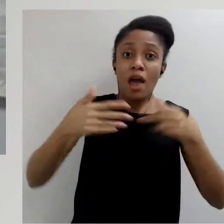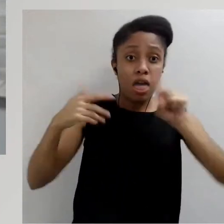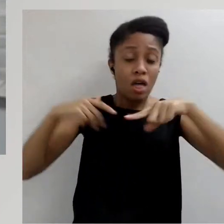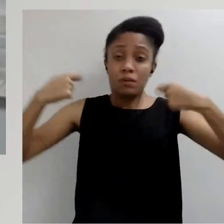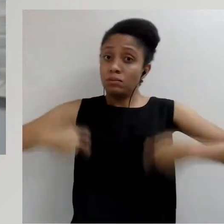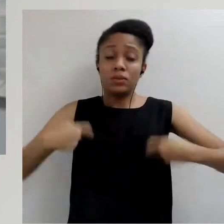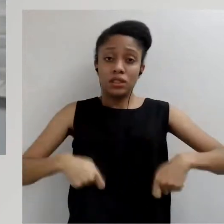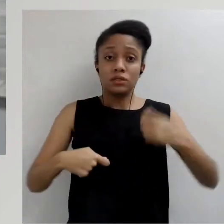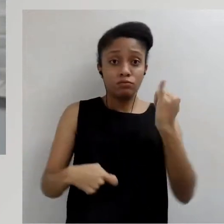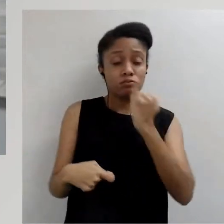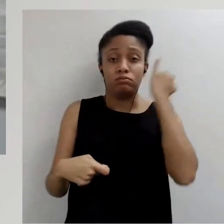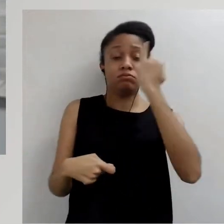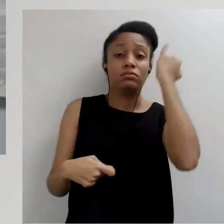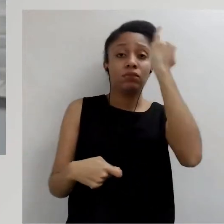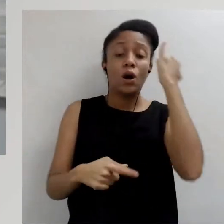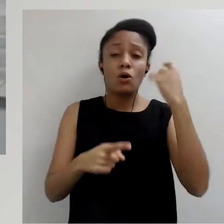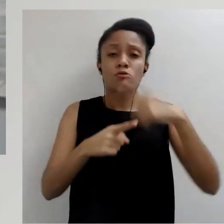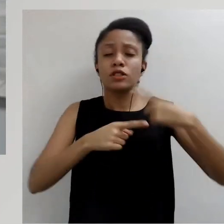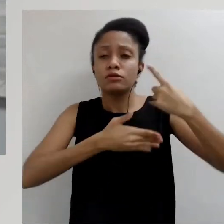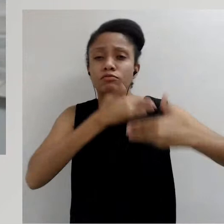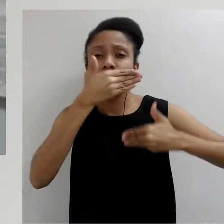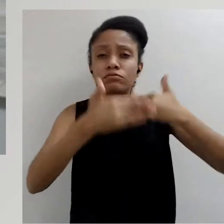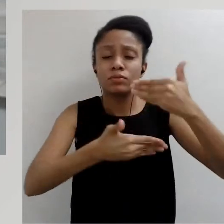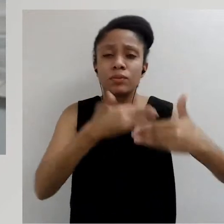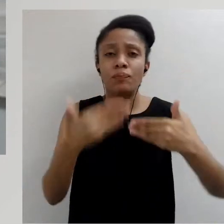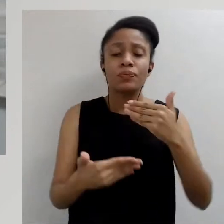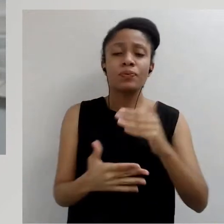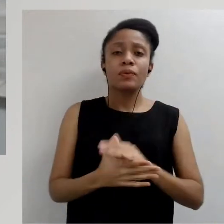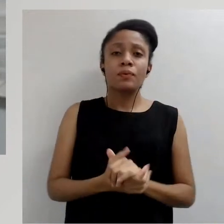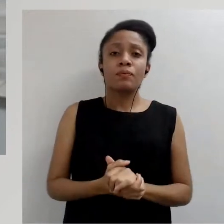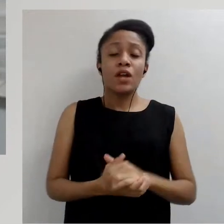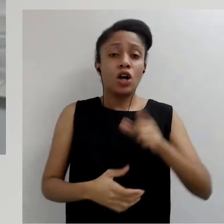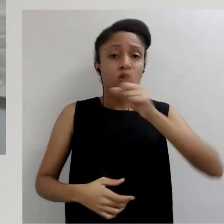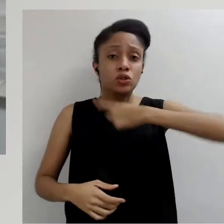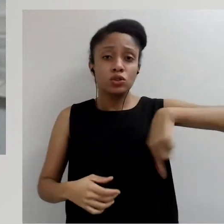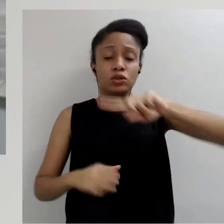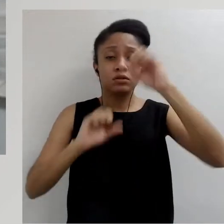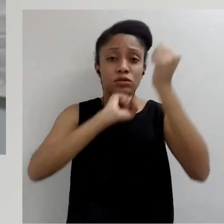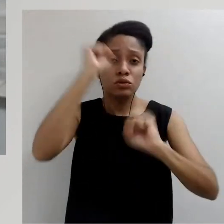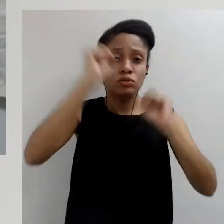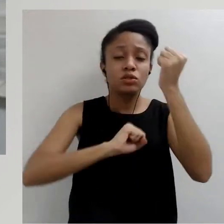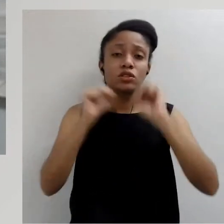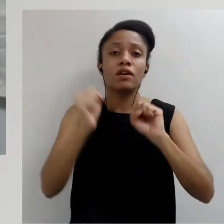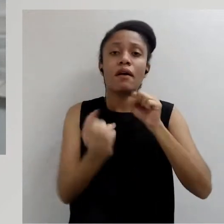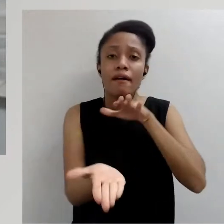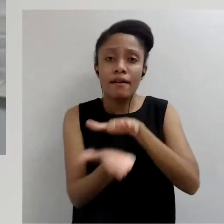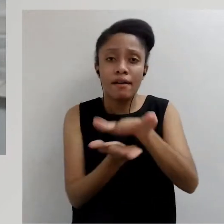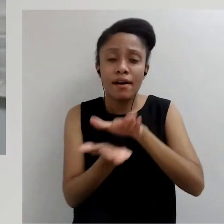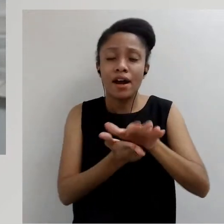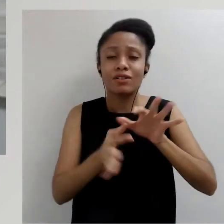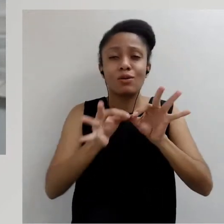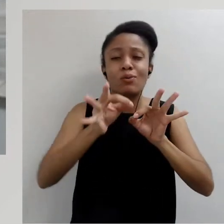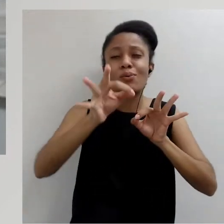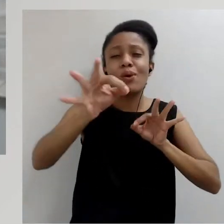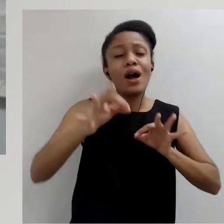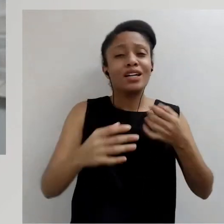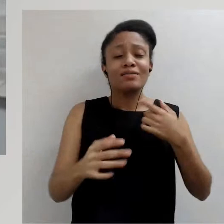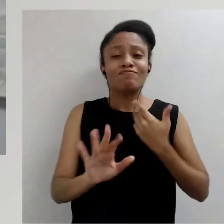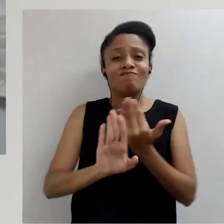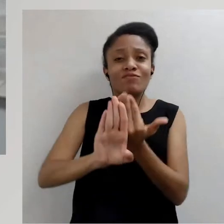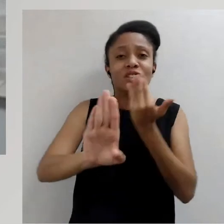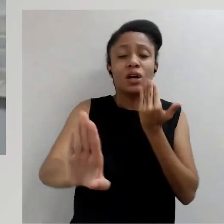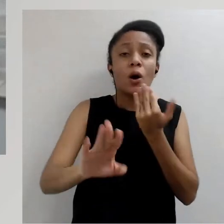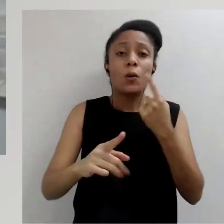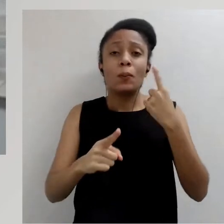is extremely essential for a long time, but for us here in Brazil, it's a little bit different through the difficulties that